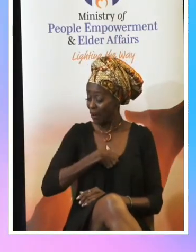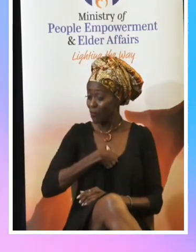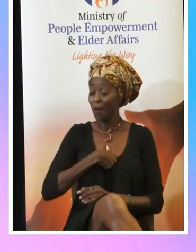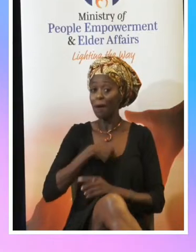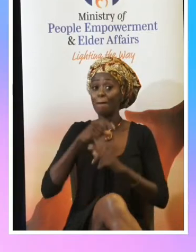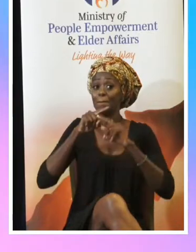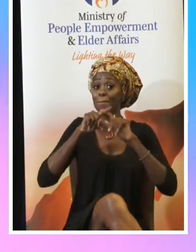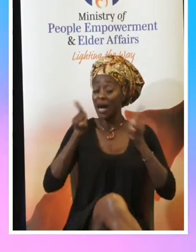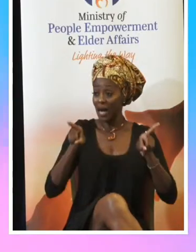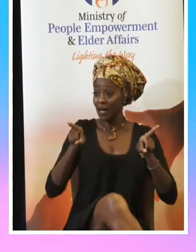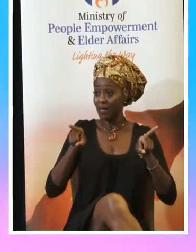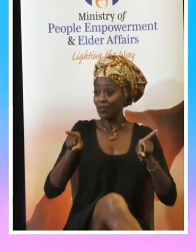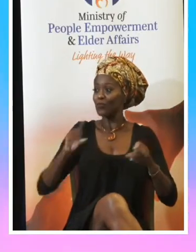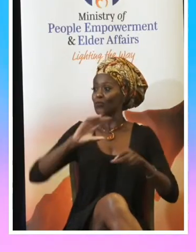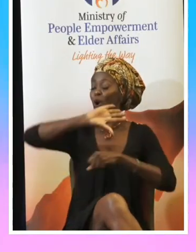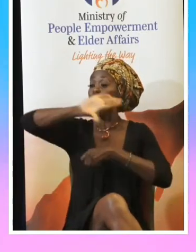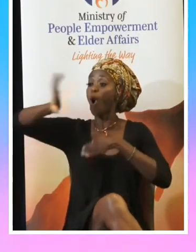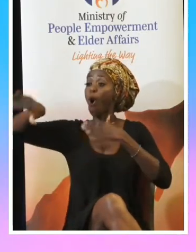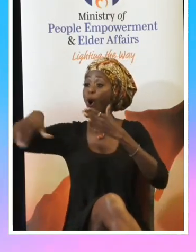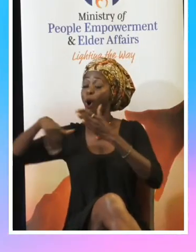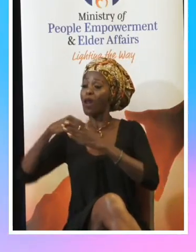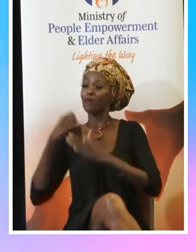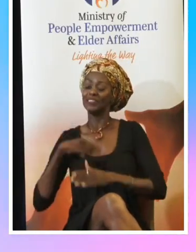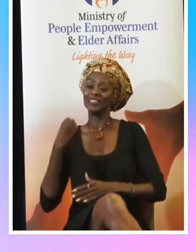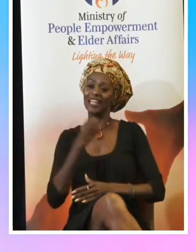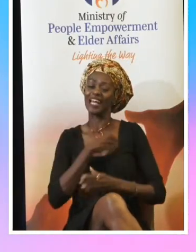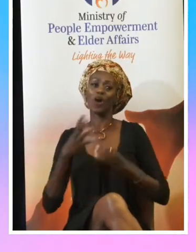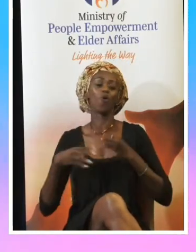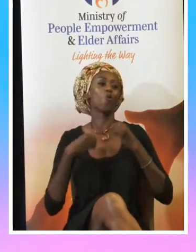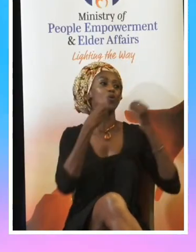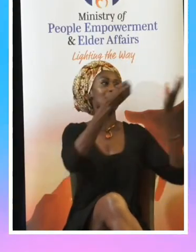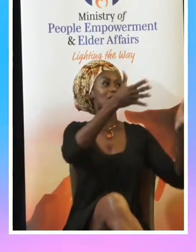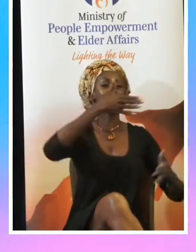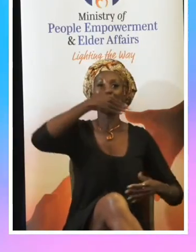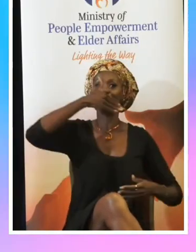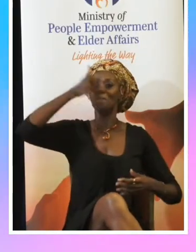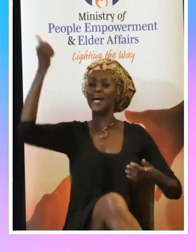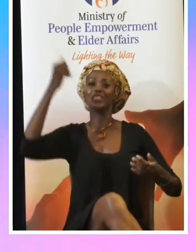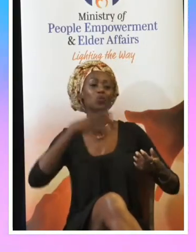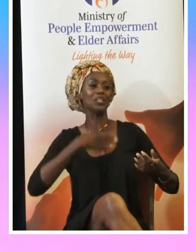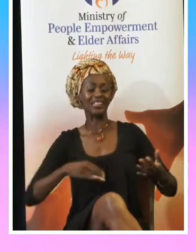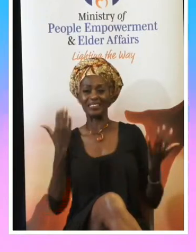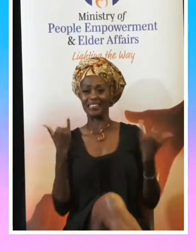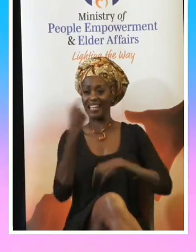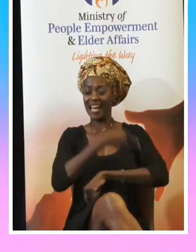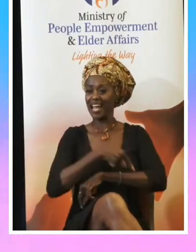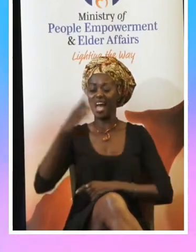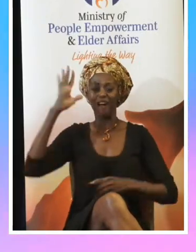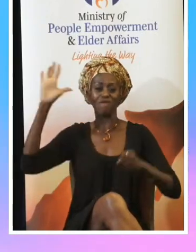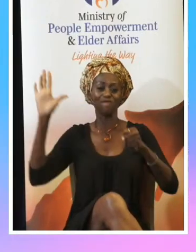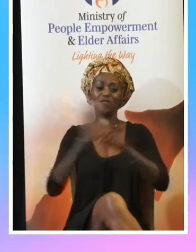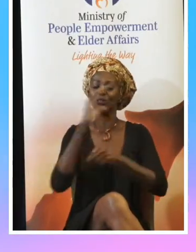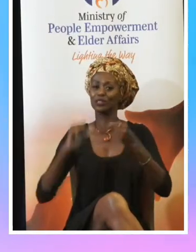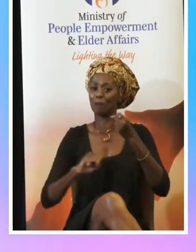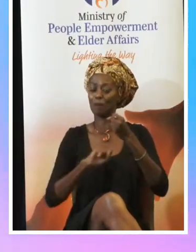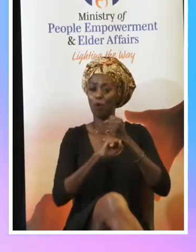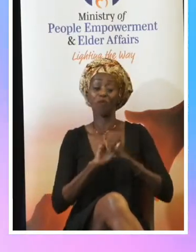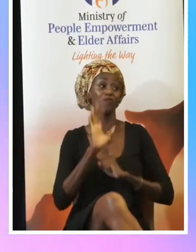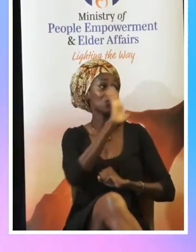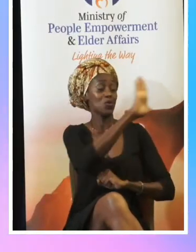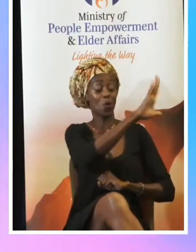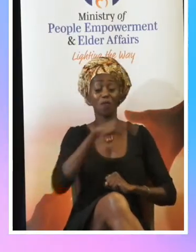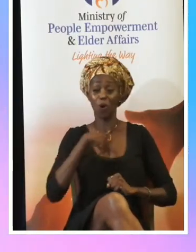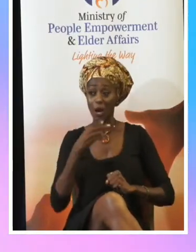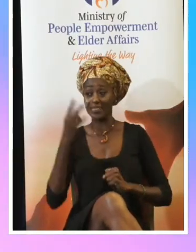on behalf of the entire Senate who sent their best wishes here tonight for you and their absolute support for your voice and for